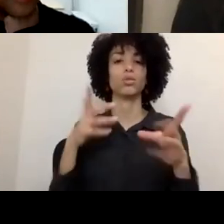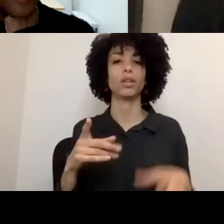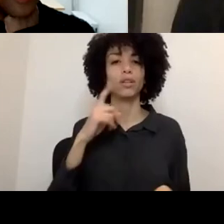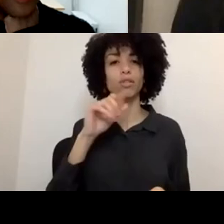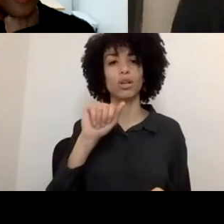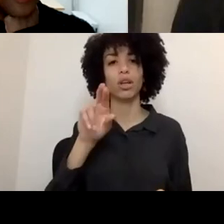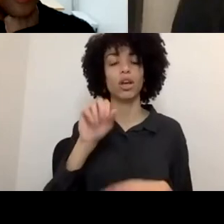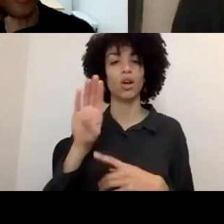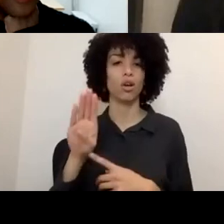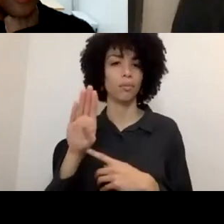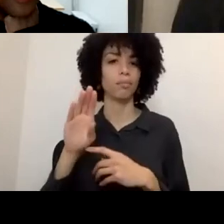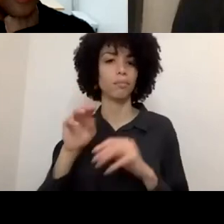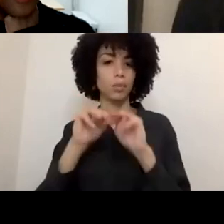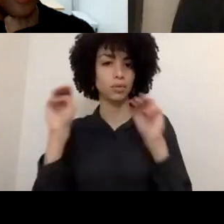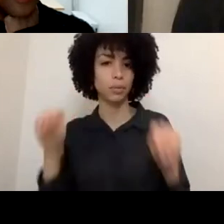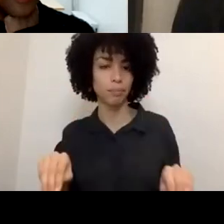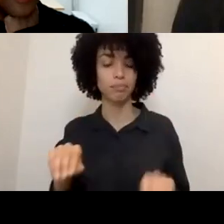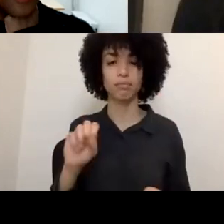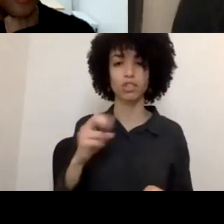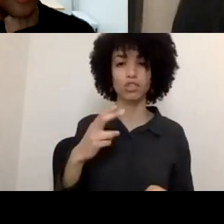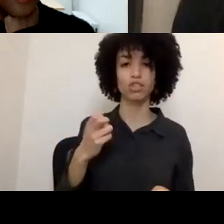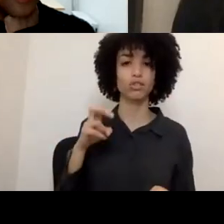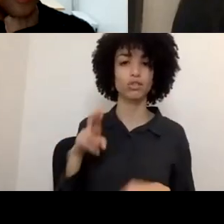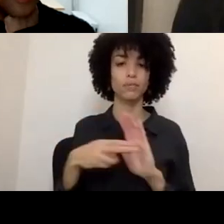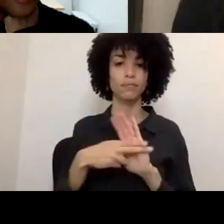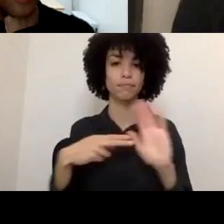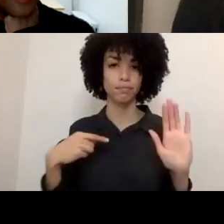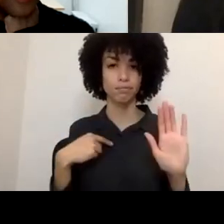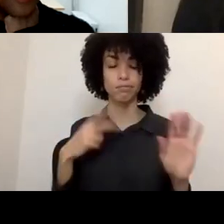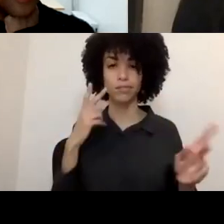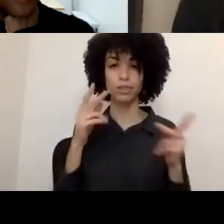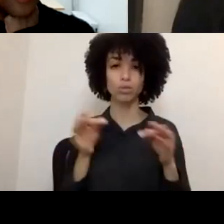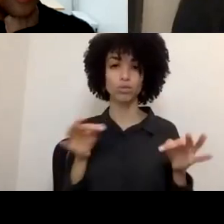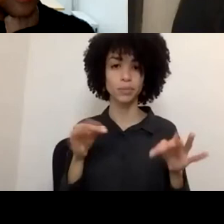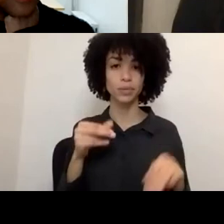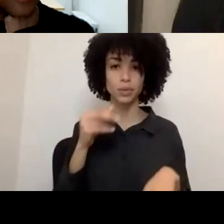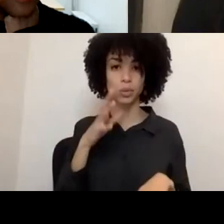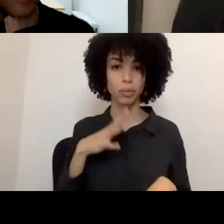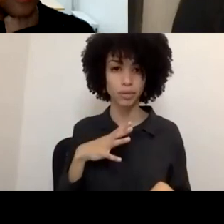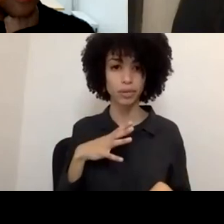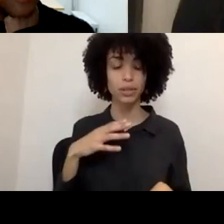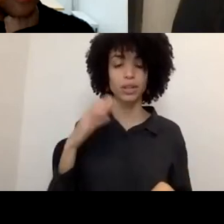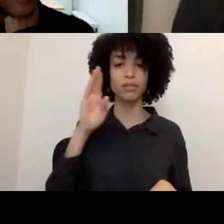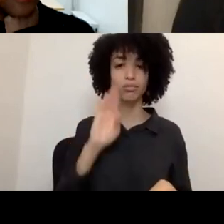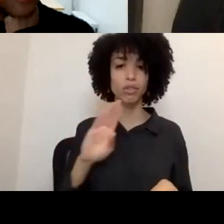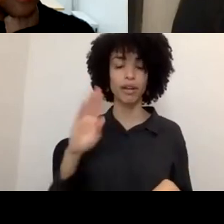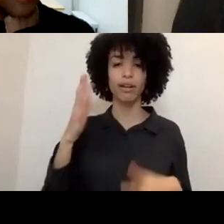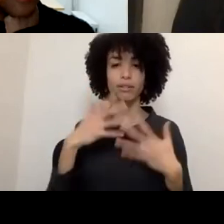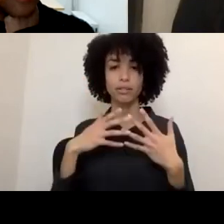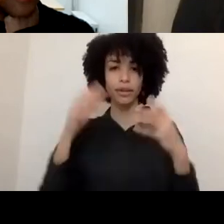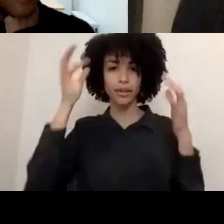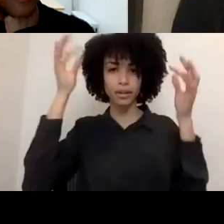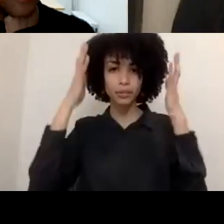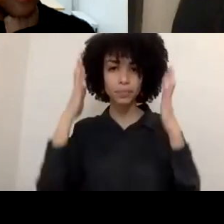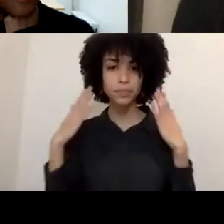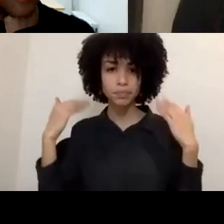hers. Again, for disability, for accessibility reasons, I am a woman. I have brown, gray hair,